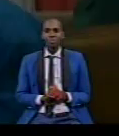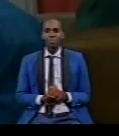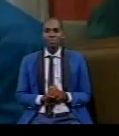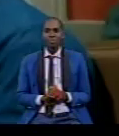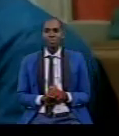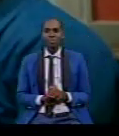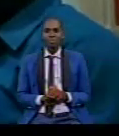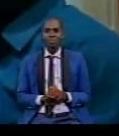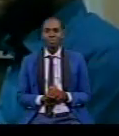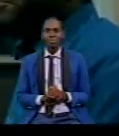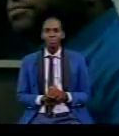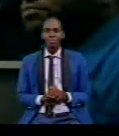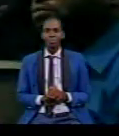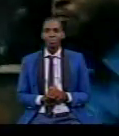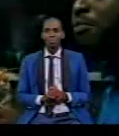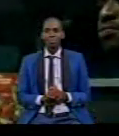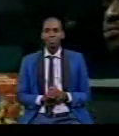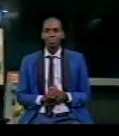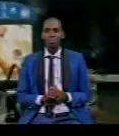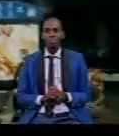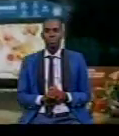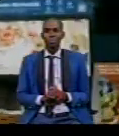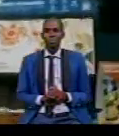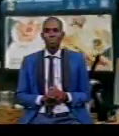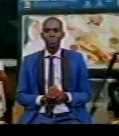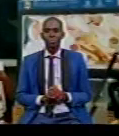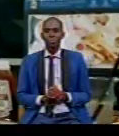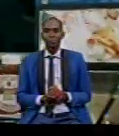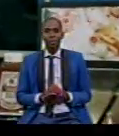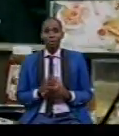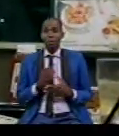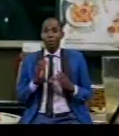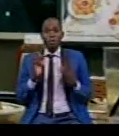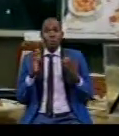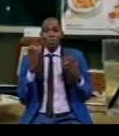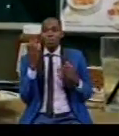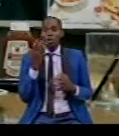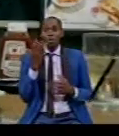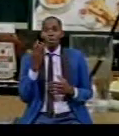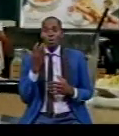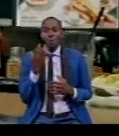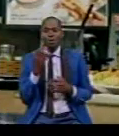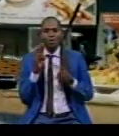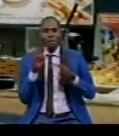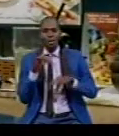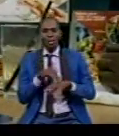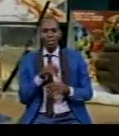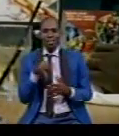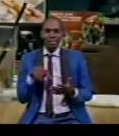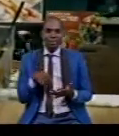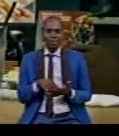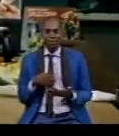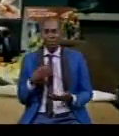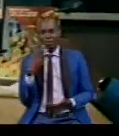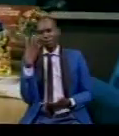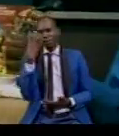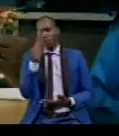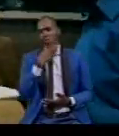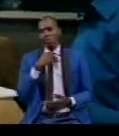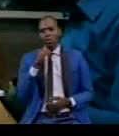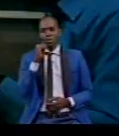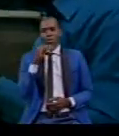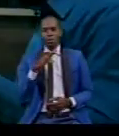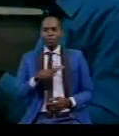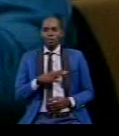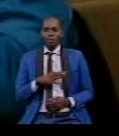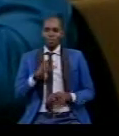Tonight is my night. Wow. Okay, repent ye therefore now and be converted, that your sins